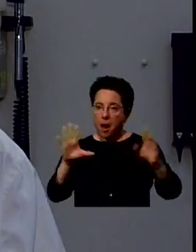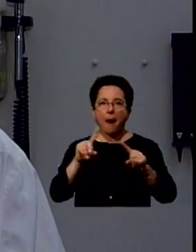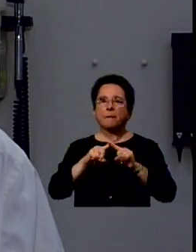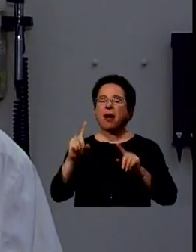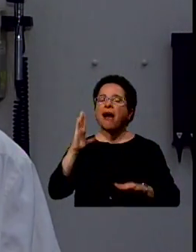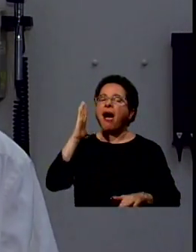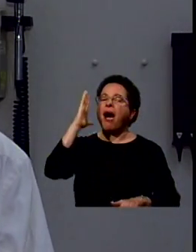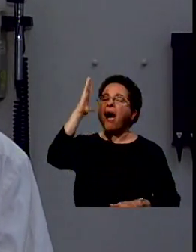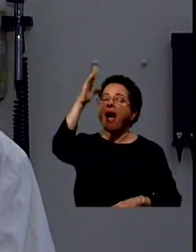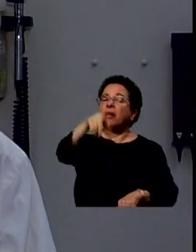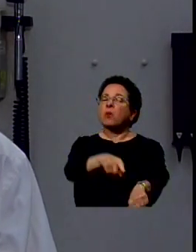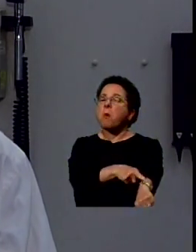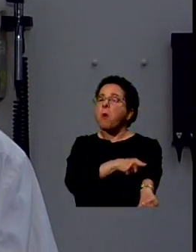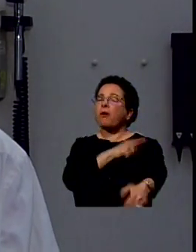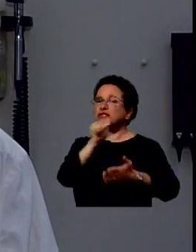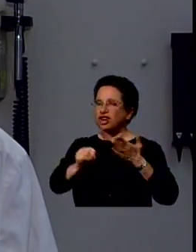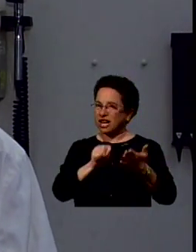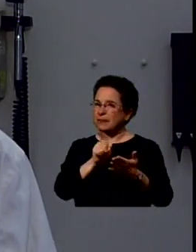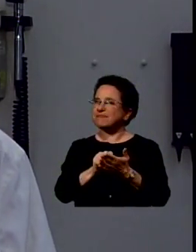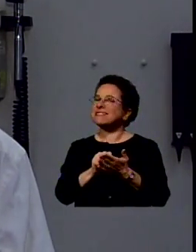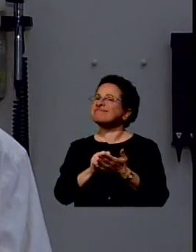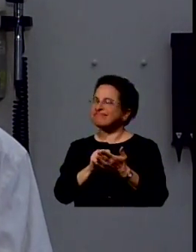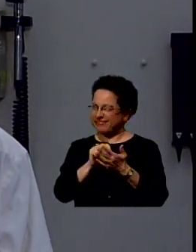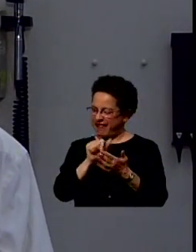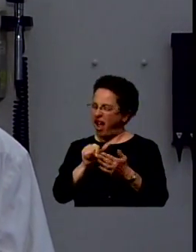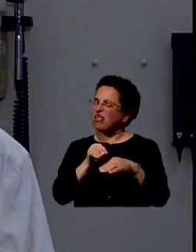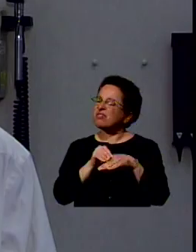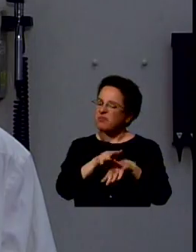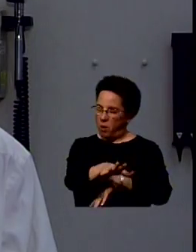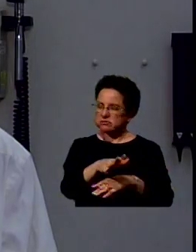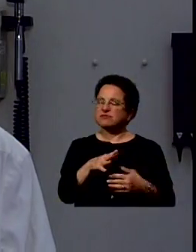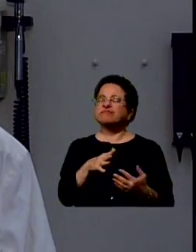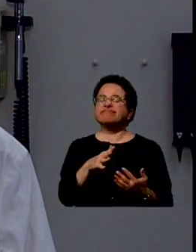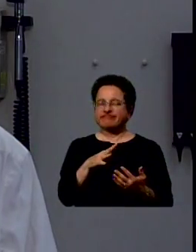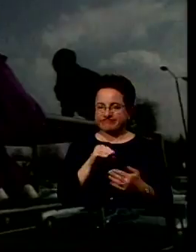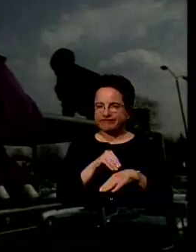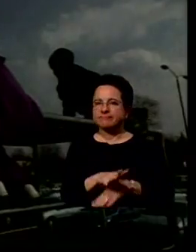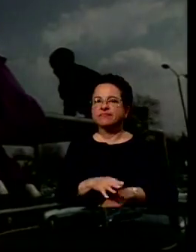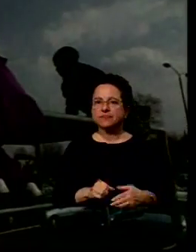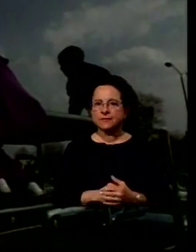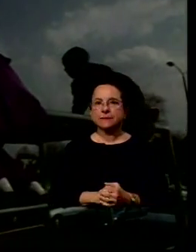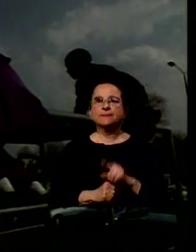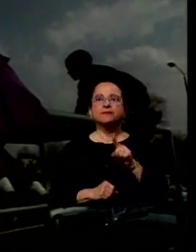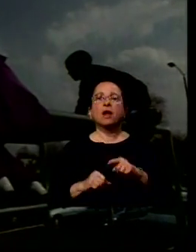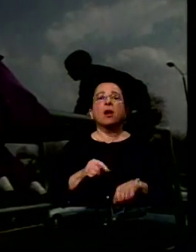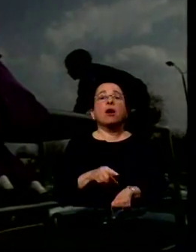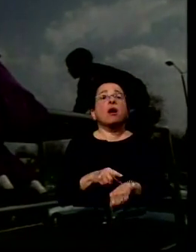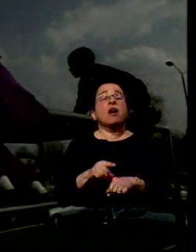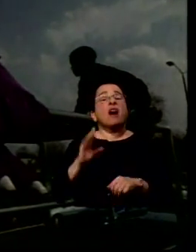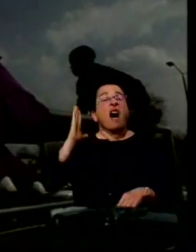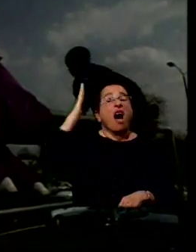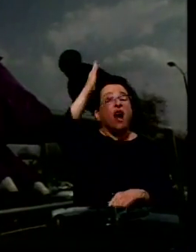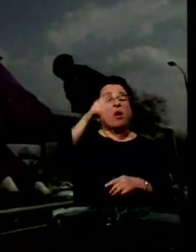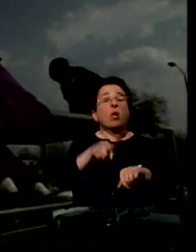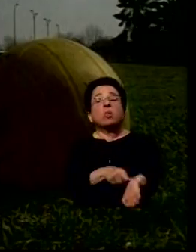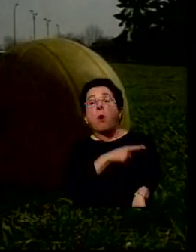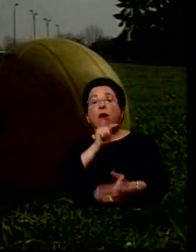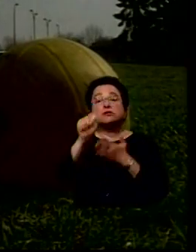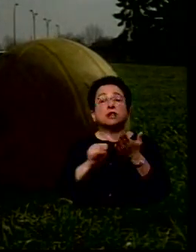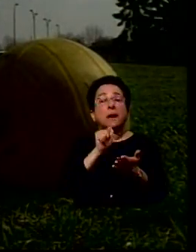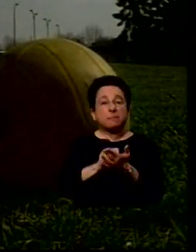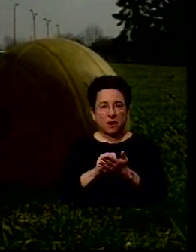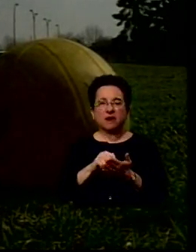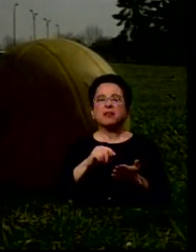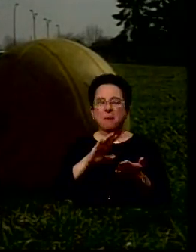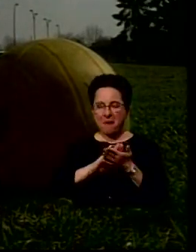visible effects. The trouble is it causes subtle but serious long-term effects. The long-term effects of lead poisoning